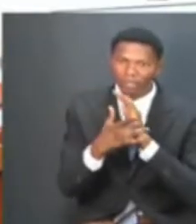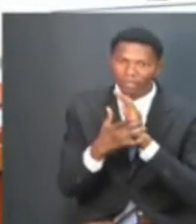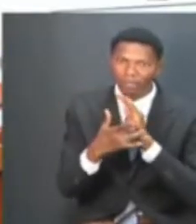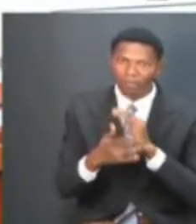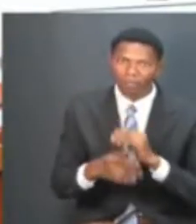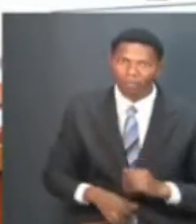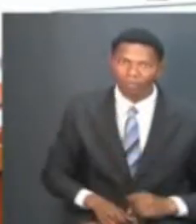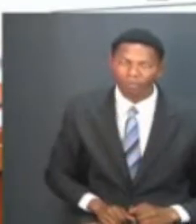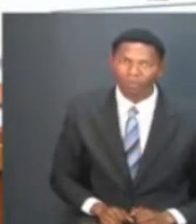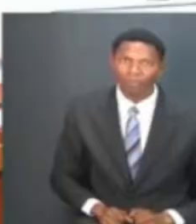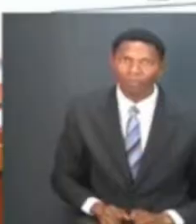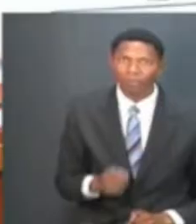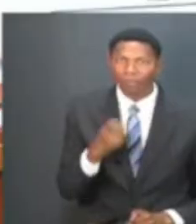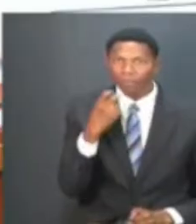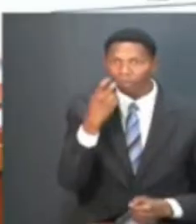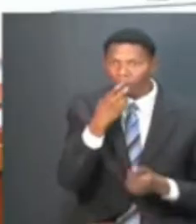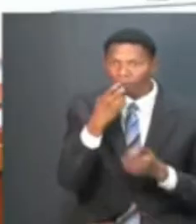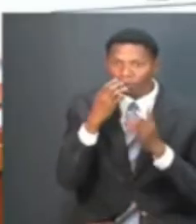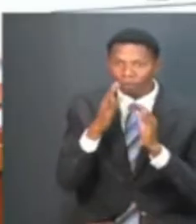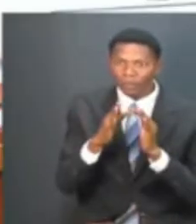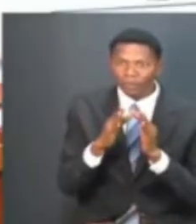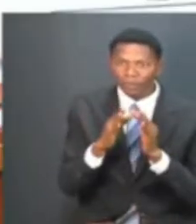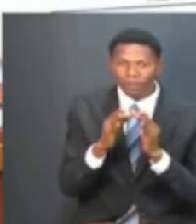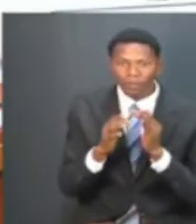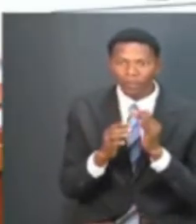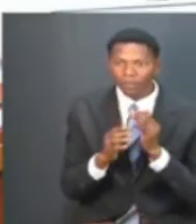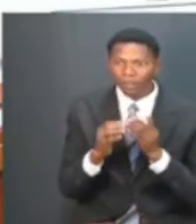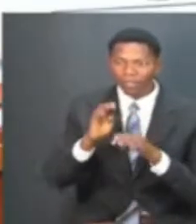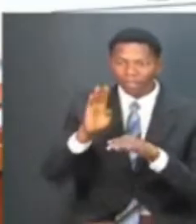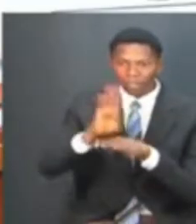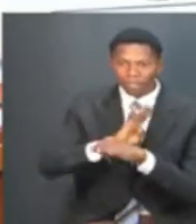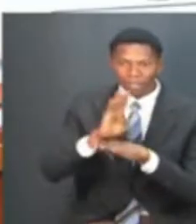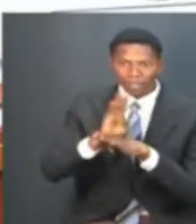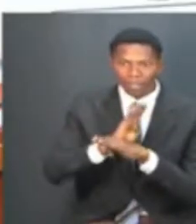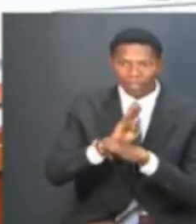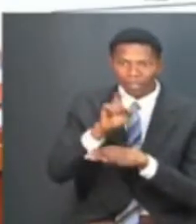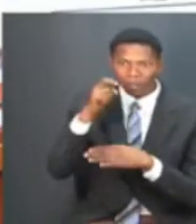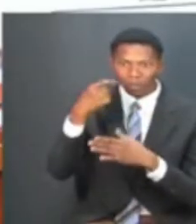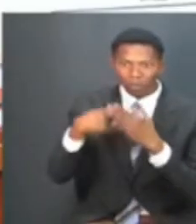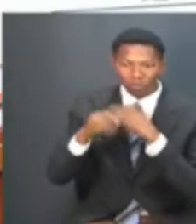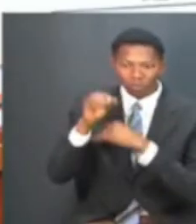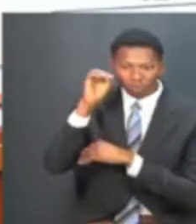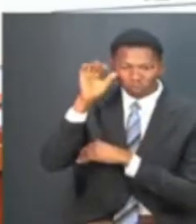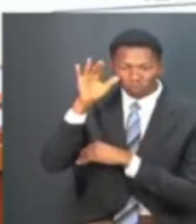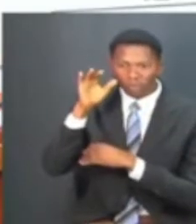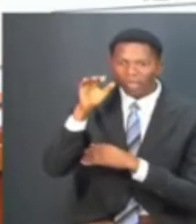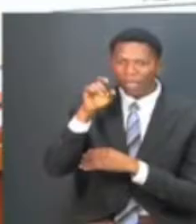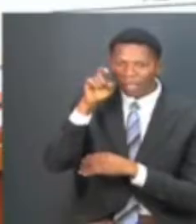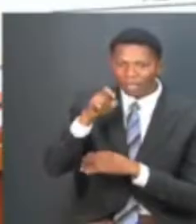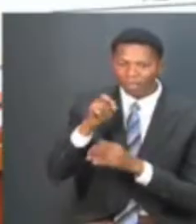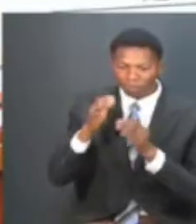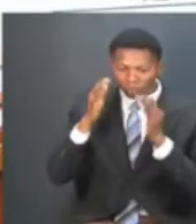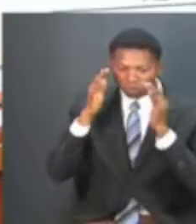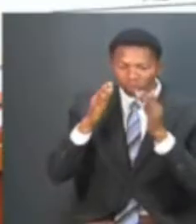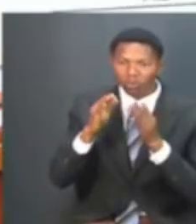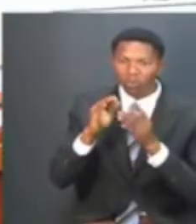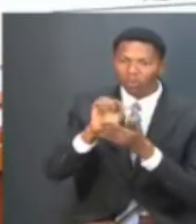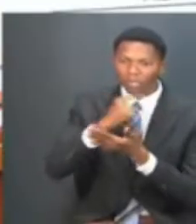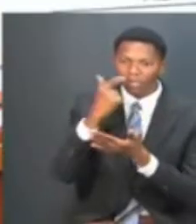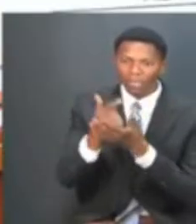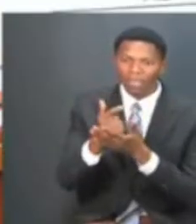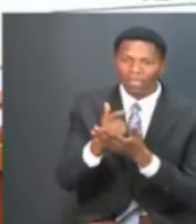Mr. Speaker, entrepreneurship is the key to dealing with comprehensively the graduate unemployment in